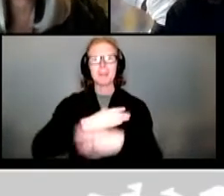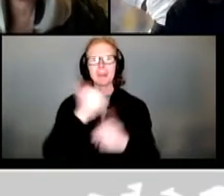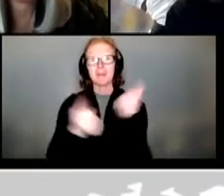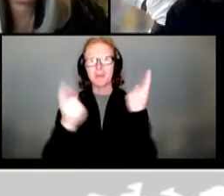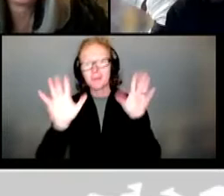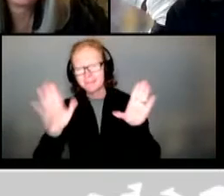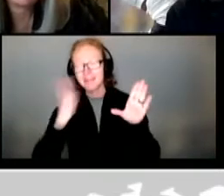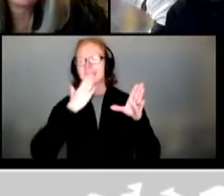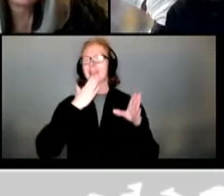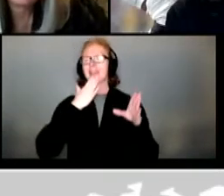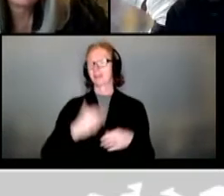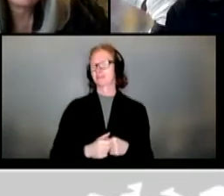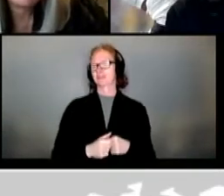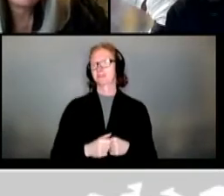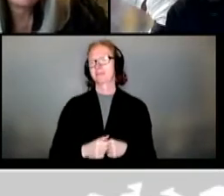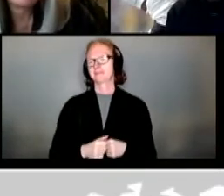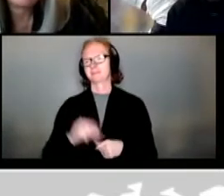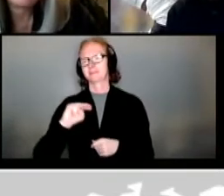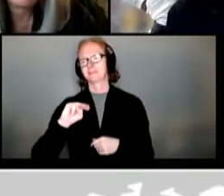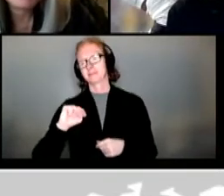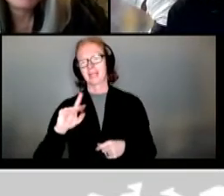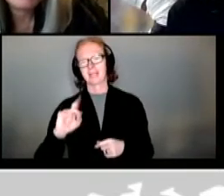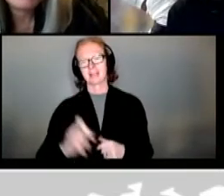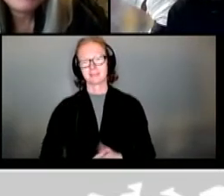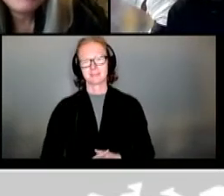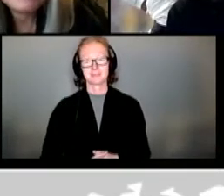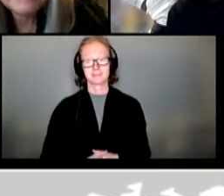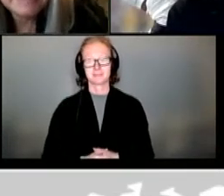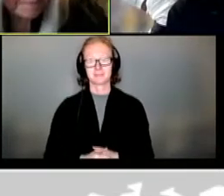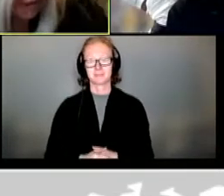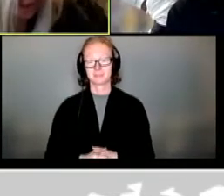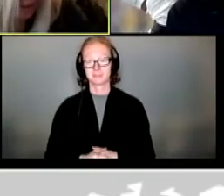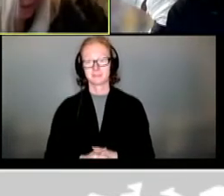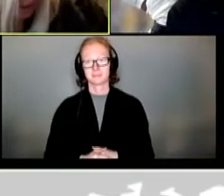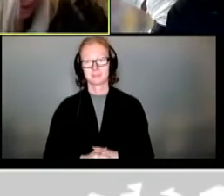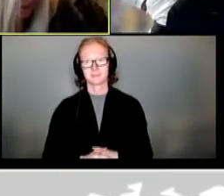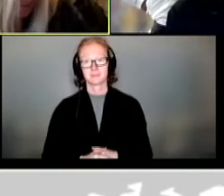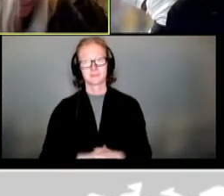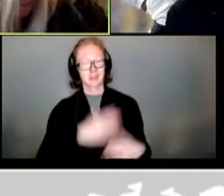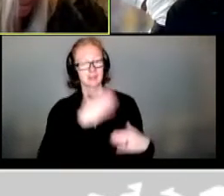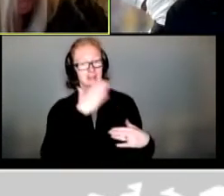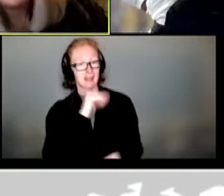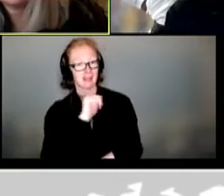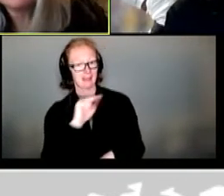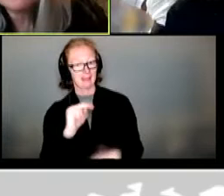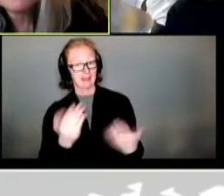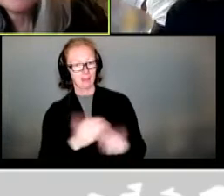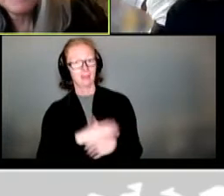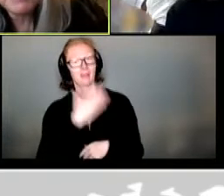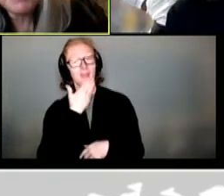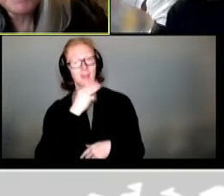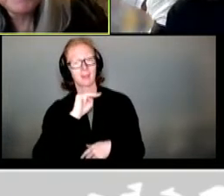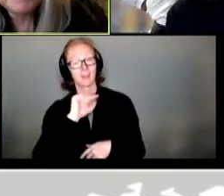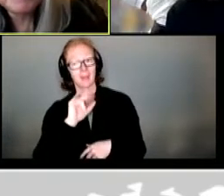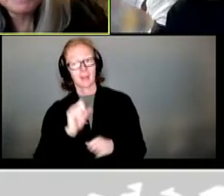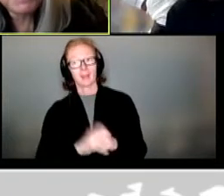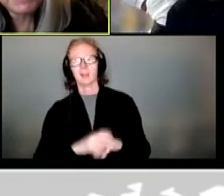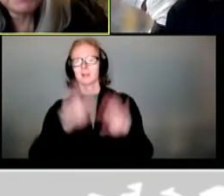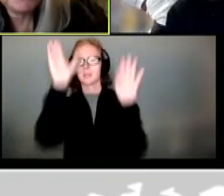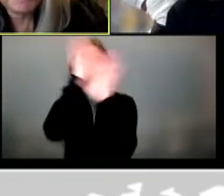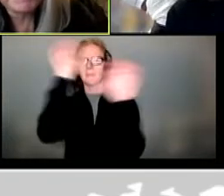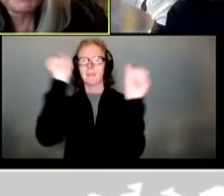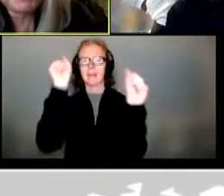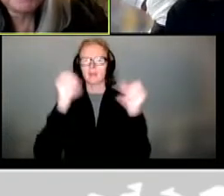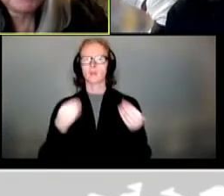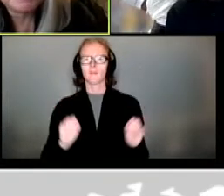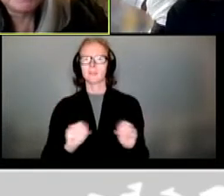Thank you for the update, Mike. Yeah, thank you, Mike. The mayor's office, is anyone here